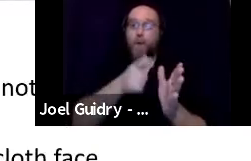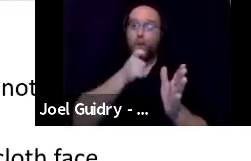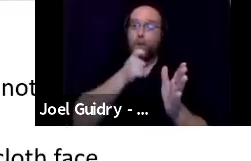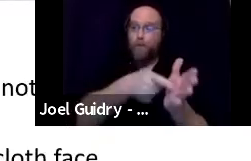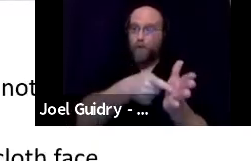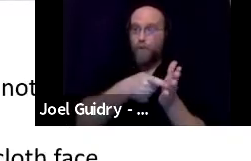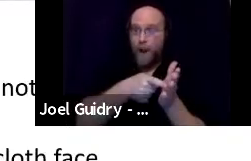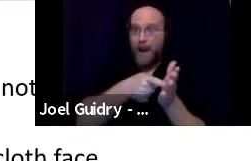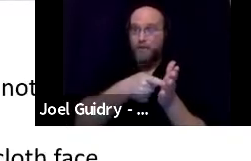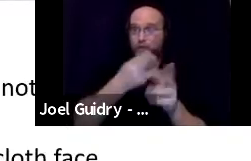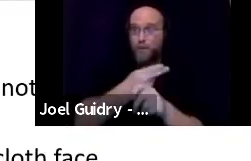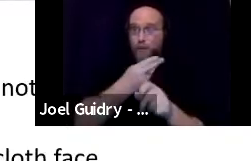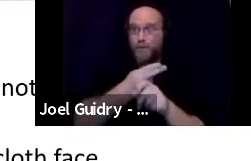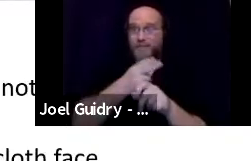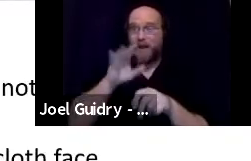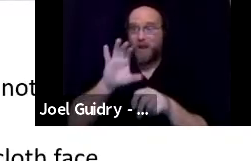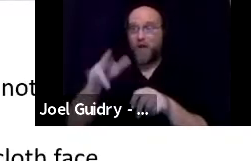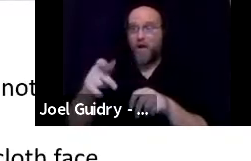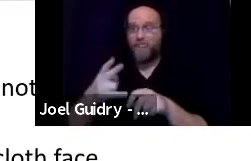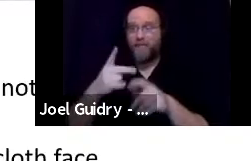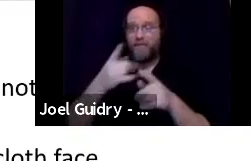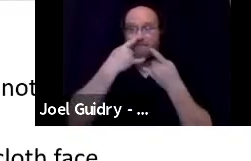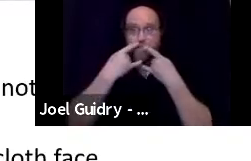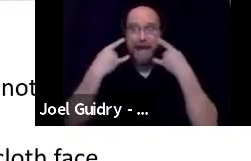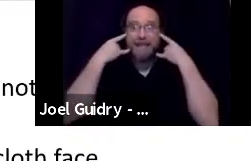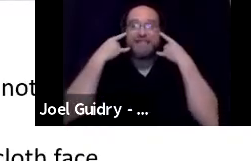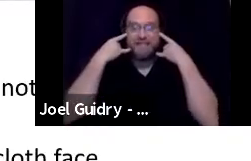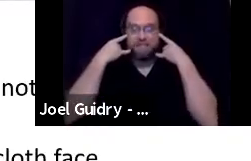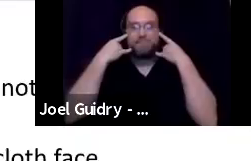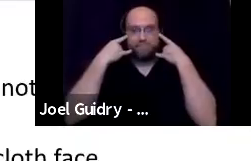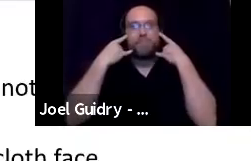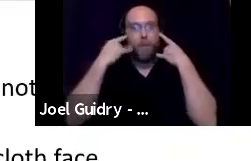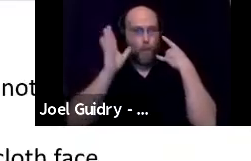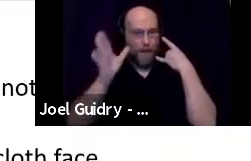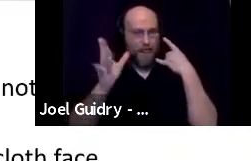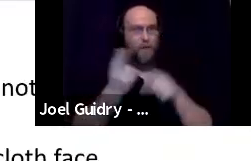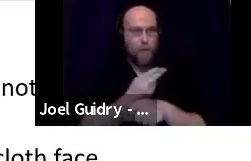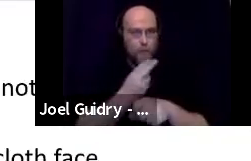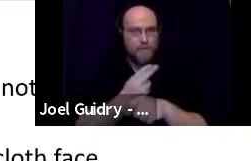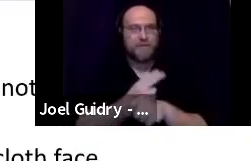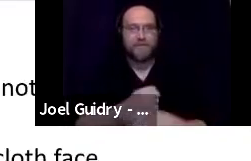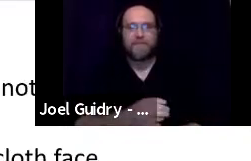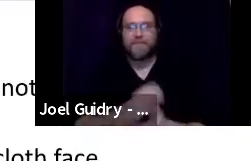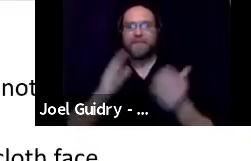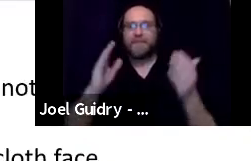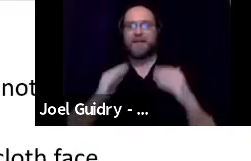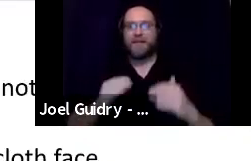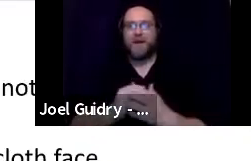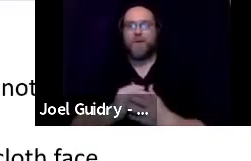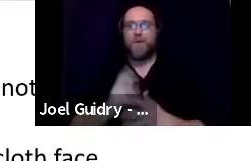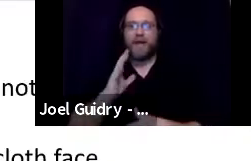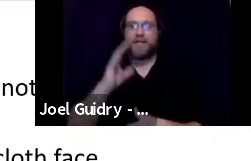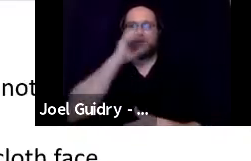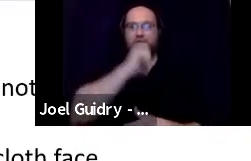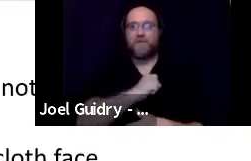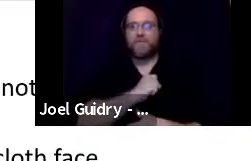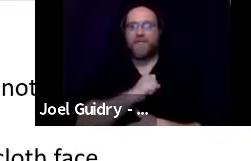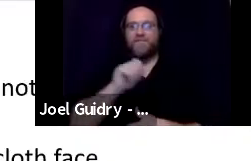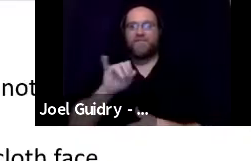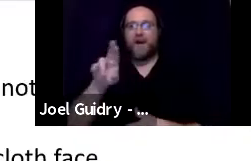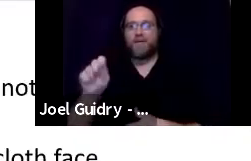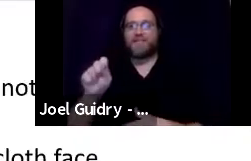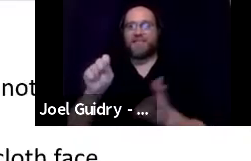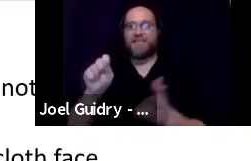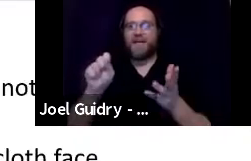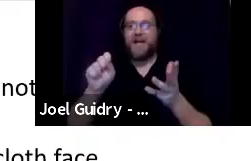fact wearing that mask. It's predicated on the assumption that virus transmission is reduced when non-workers also wear